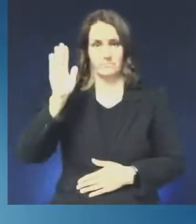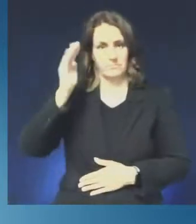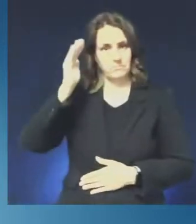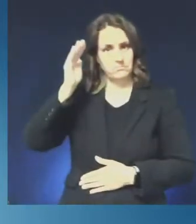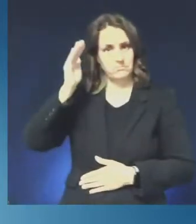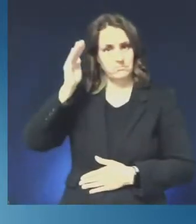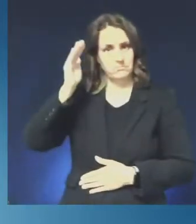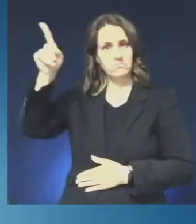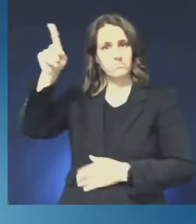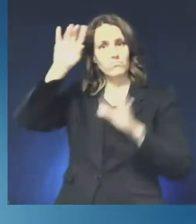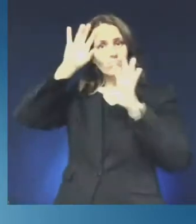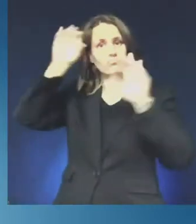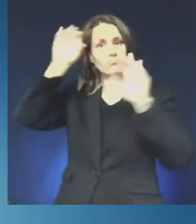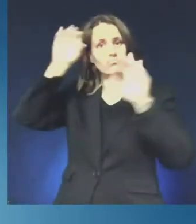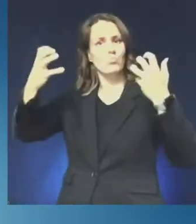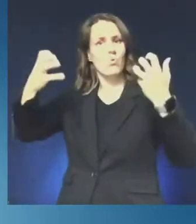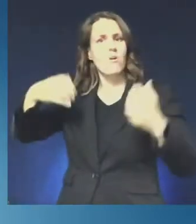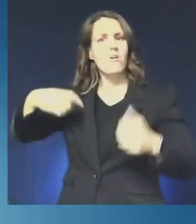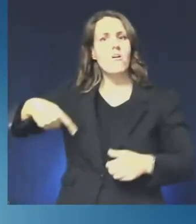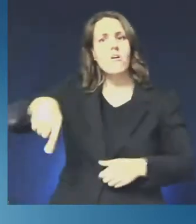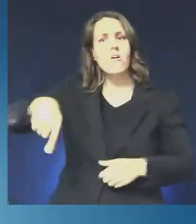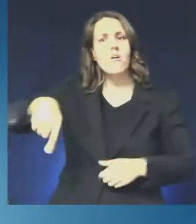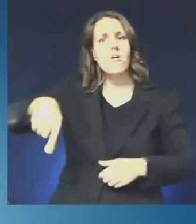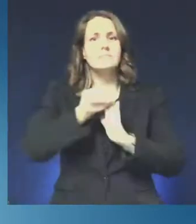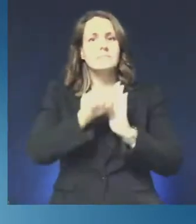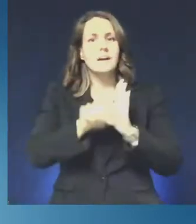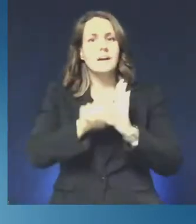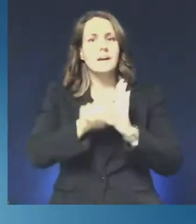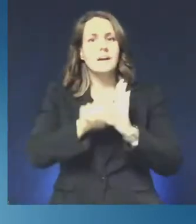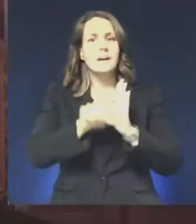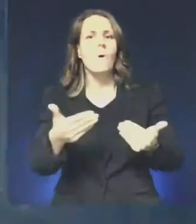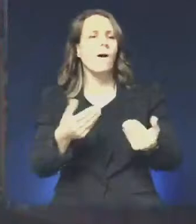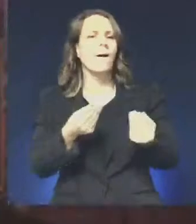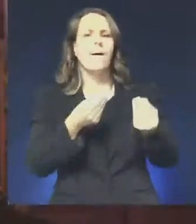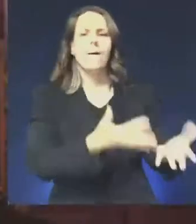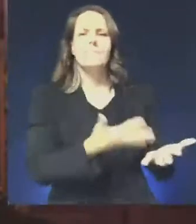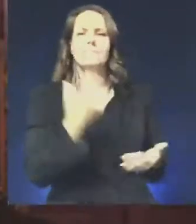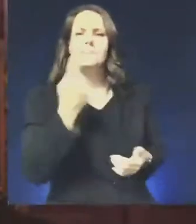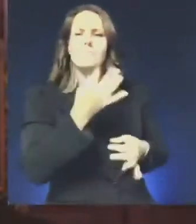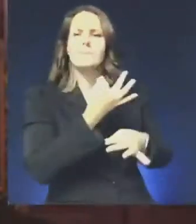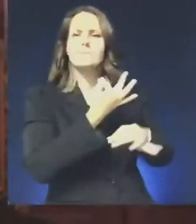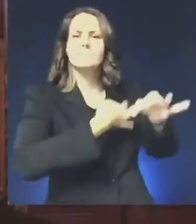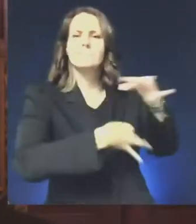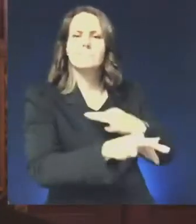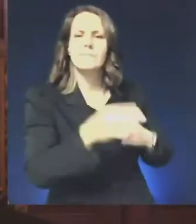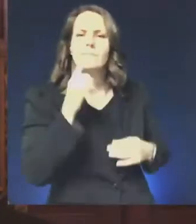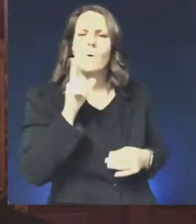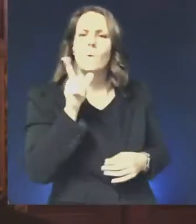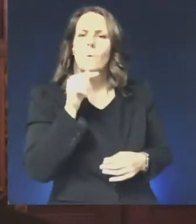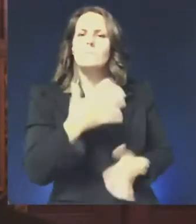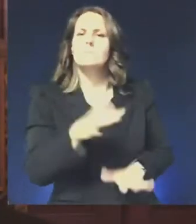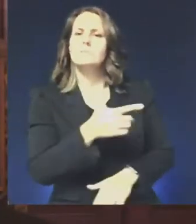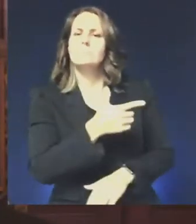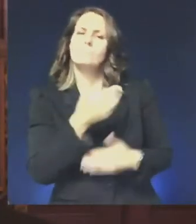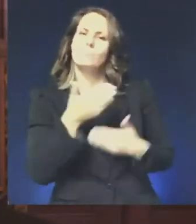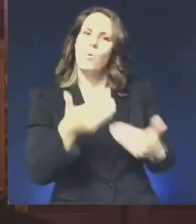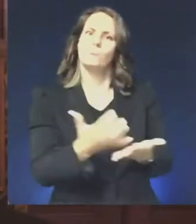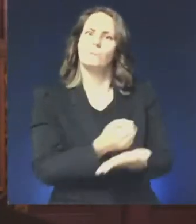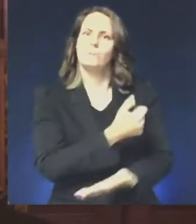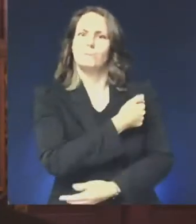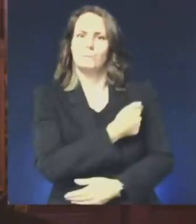seeing success in this. Why hasn't Wisconsin done that yet? It's still under consideration. We haven't discounted anything,